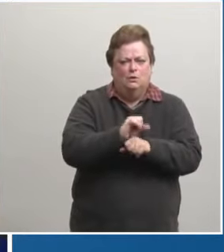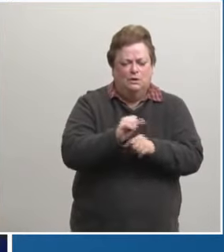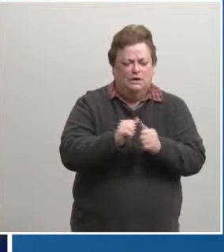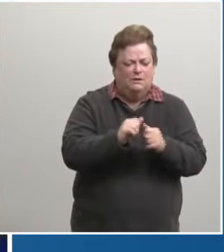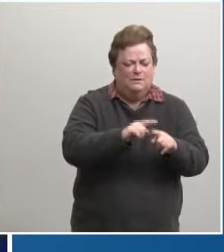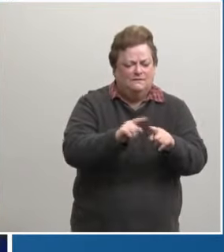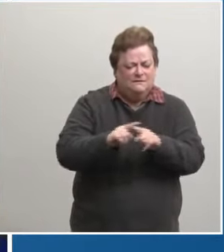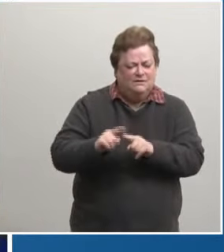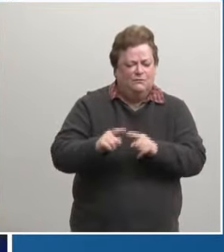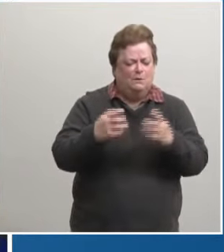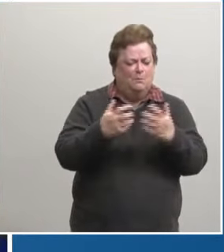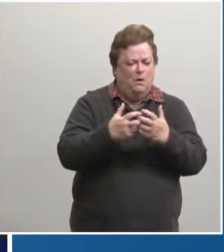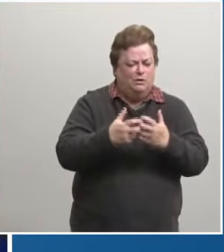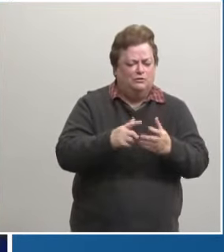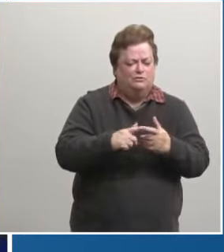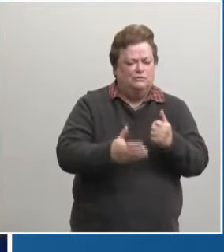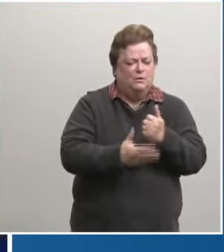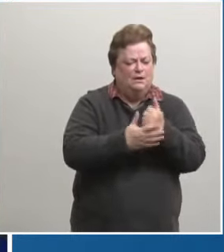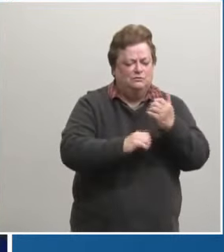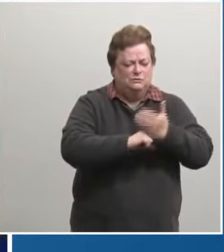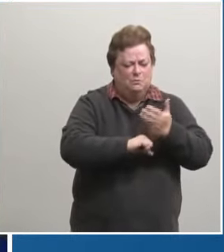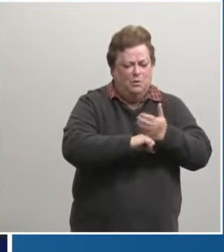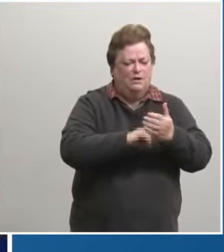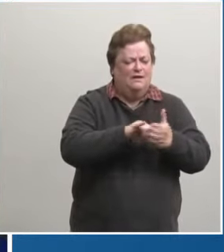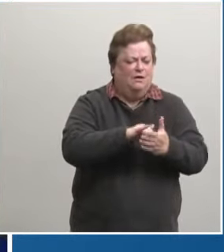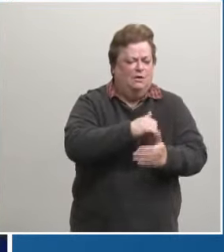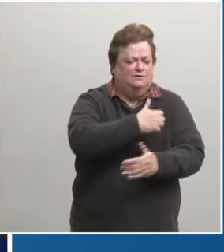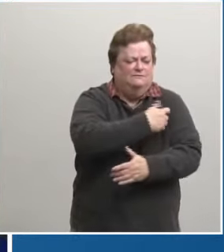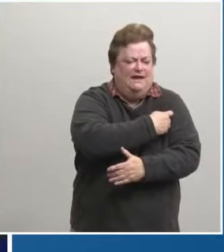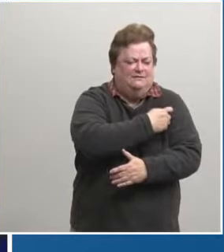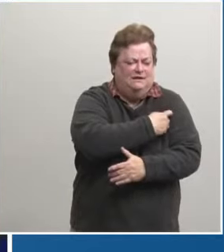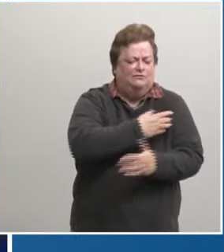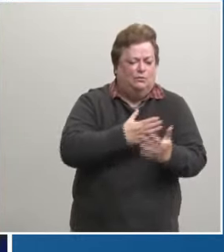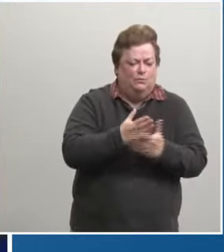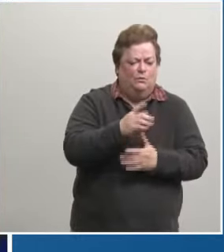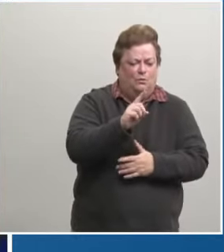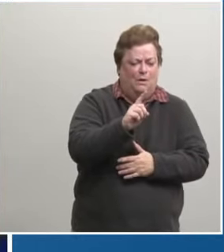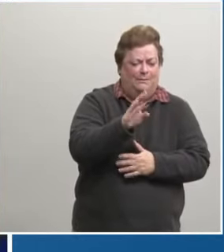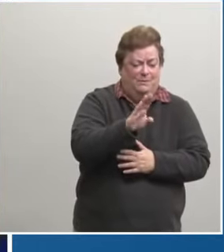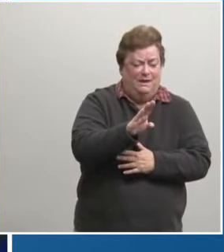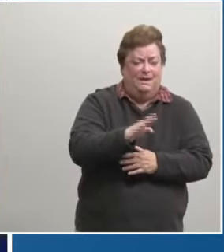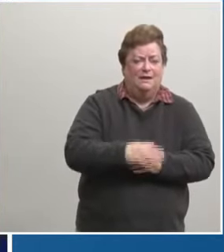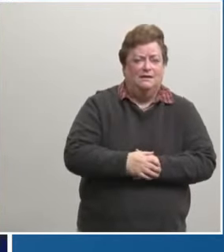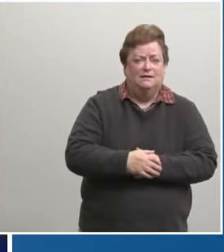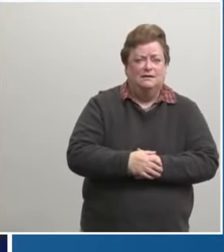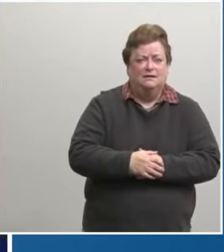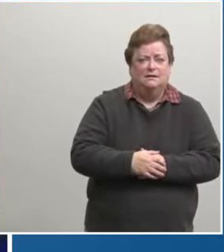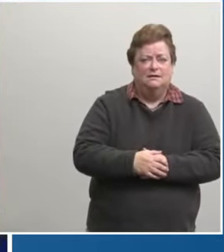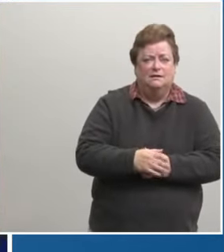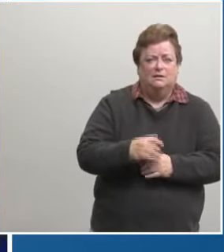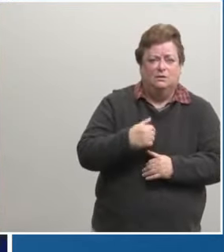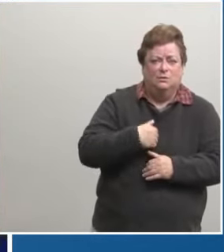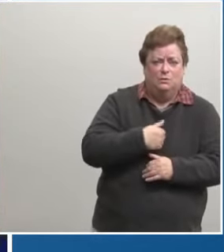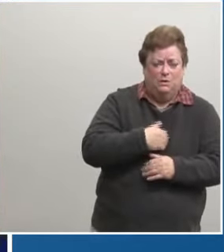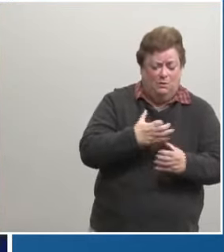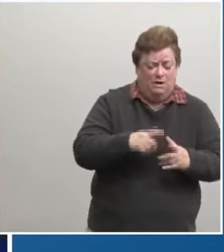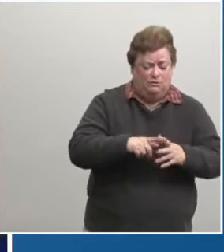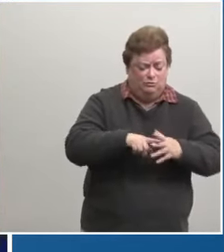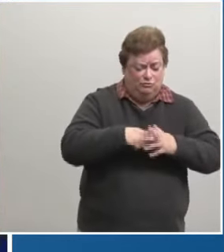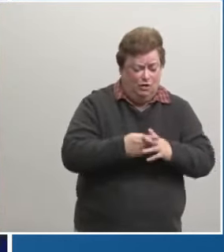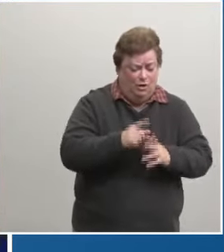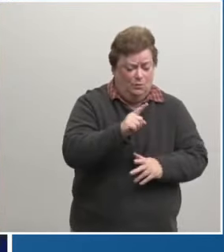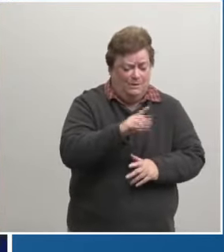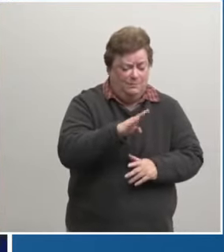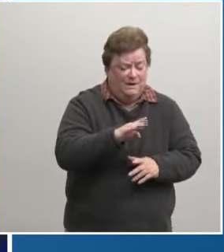community partners who will help support vaccination efforts for Phase 1B. The plan is to open Phase 1B as soon as